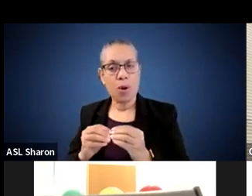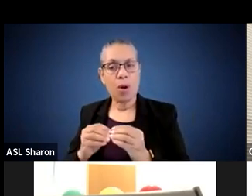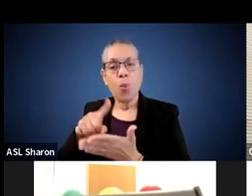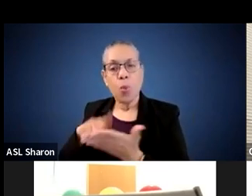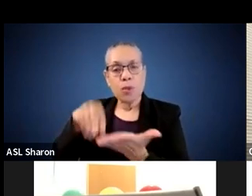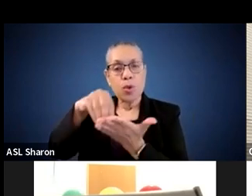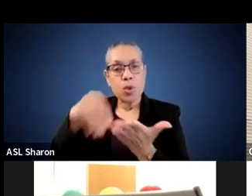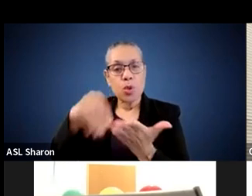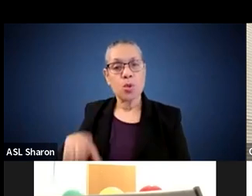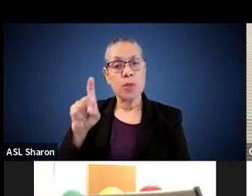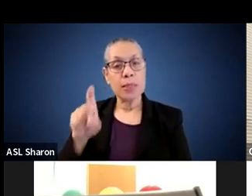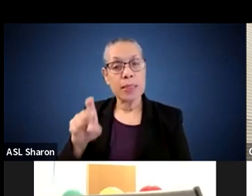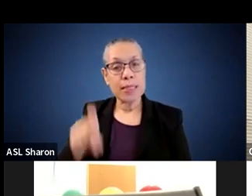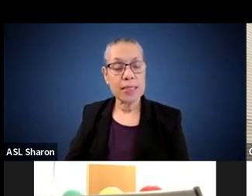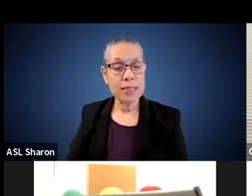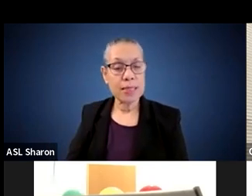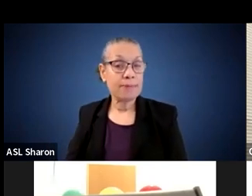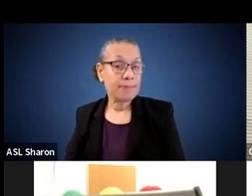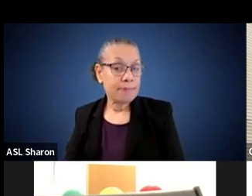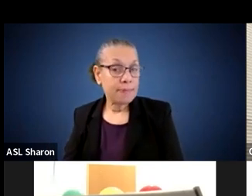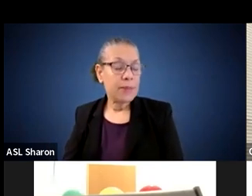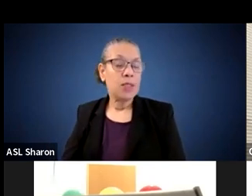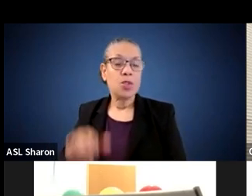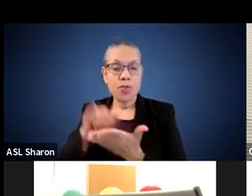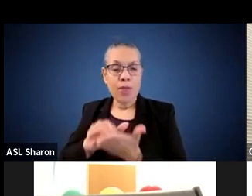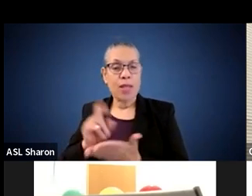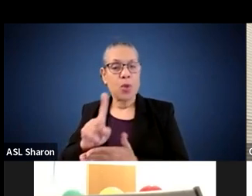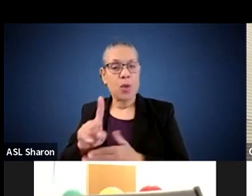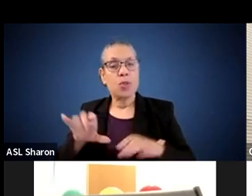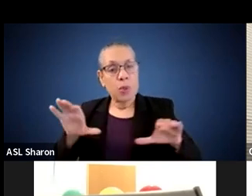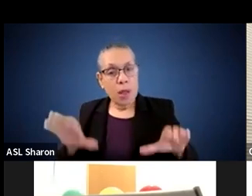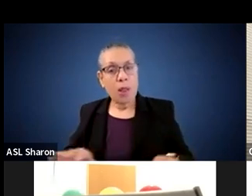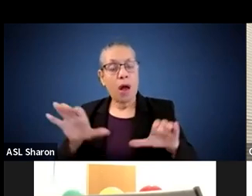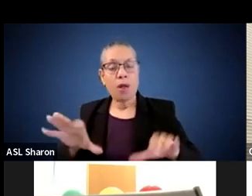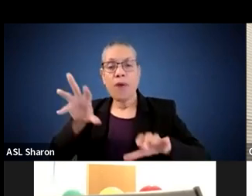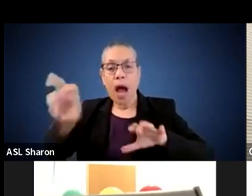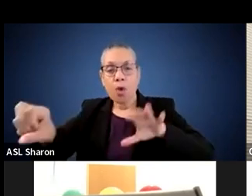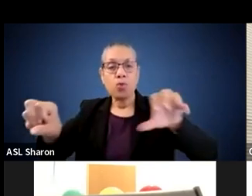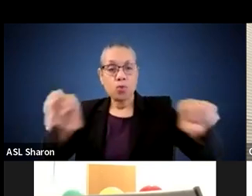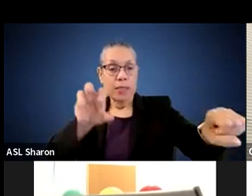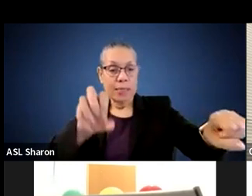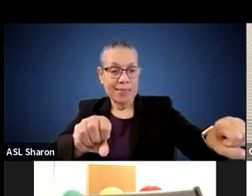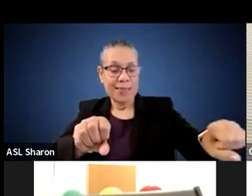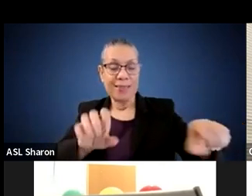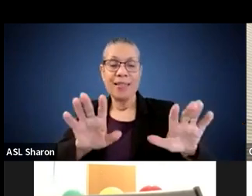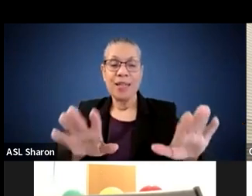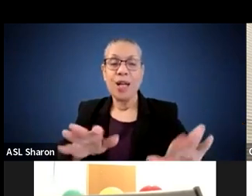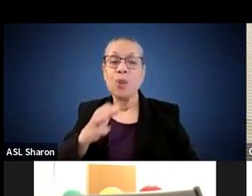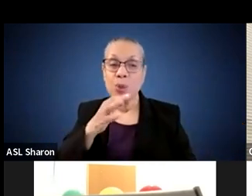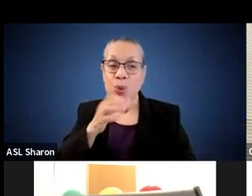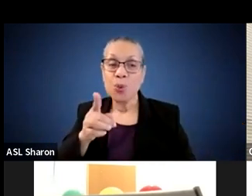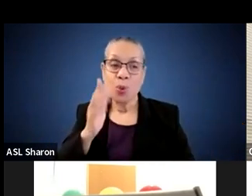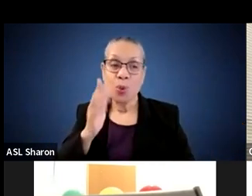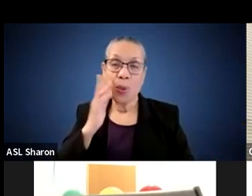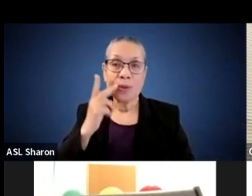student needs are so so those are the places in which we're really doing a lot of heavy Outreach and soon you're going to be seeing